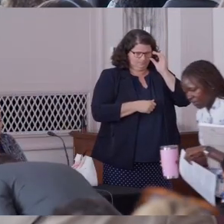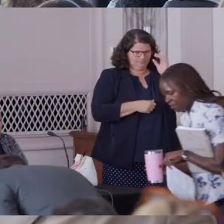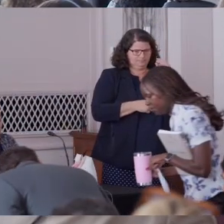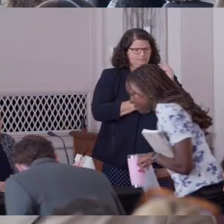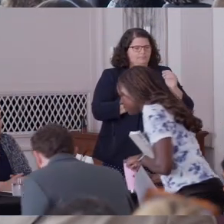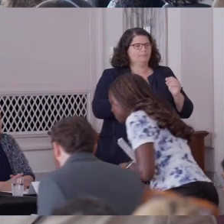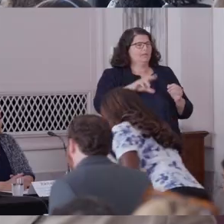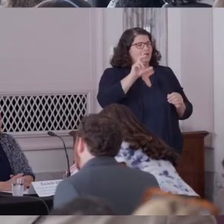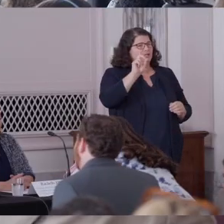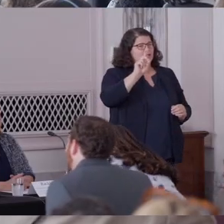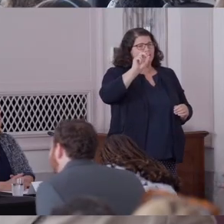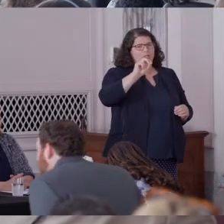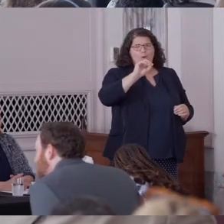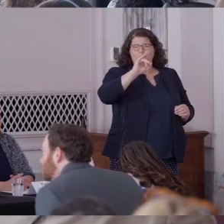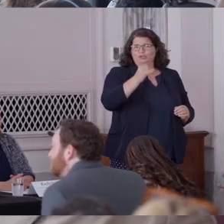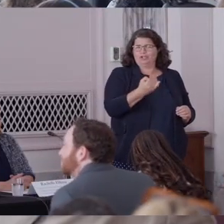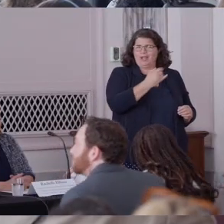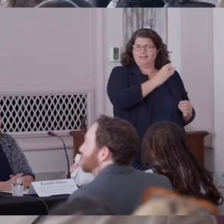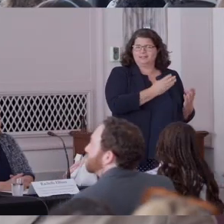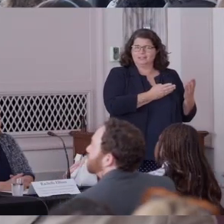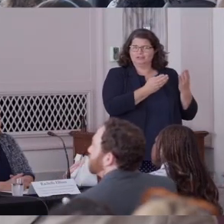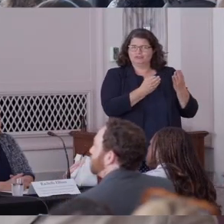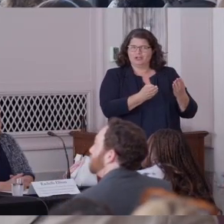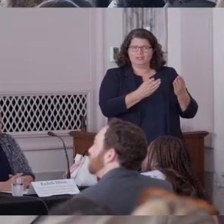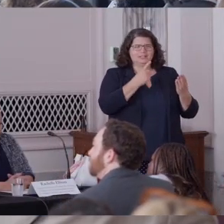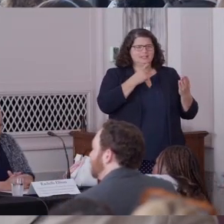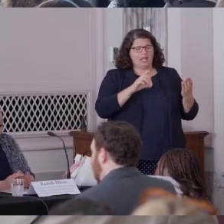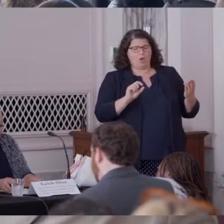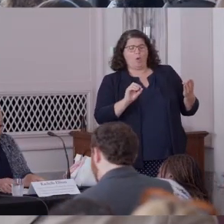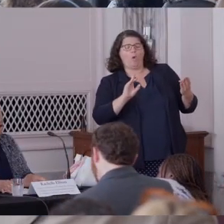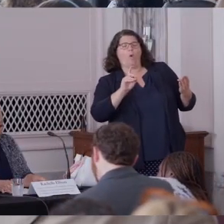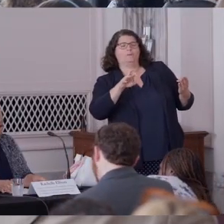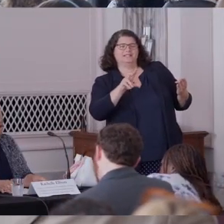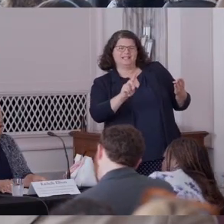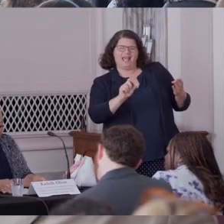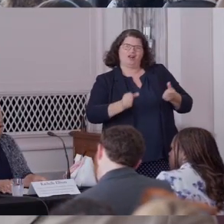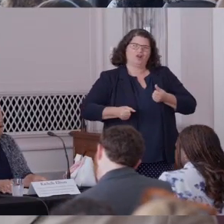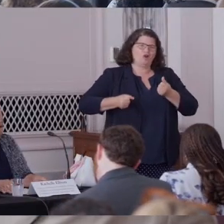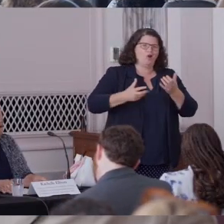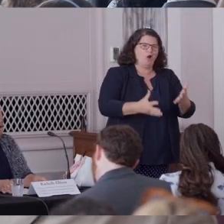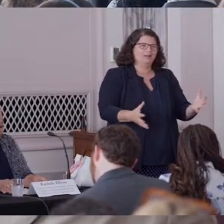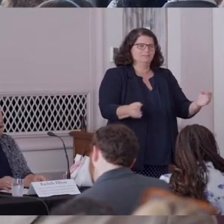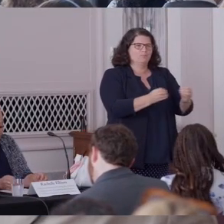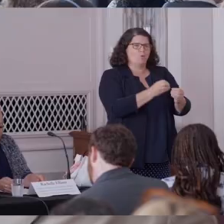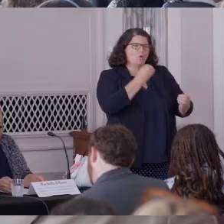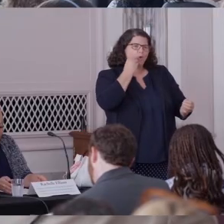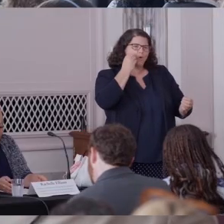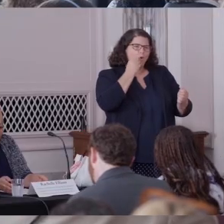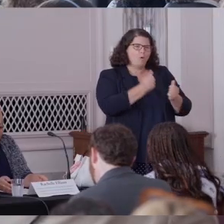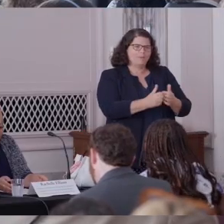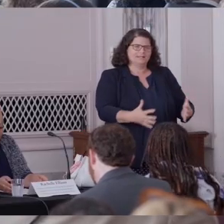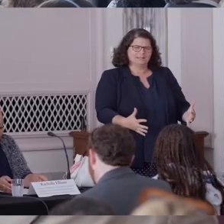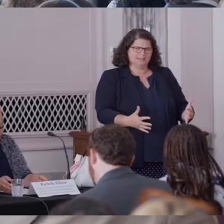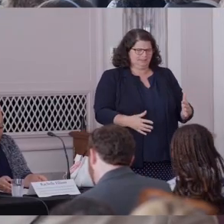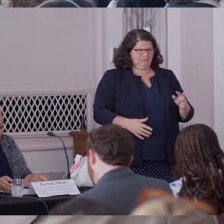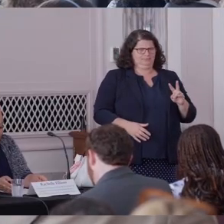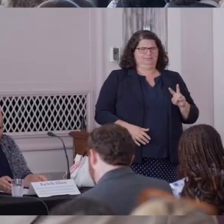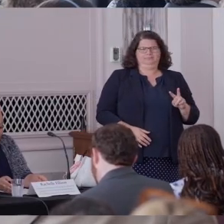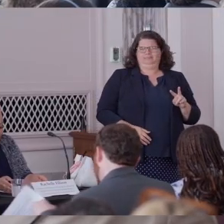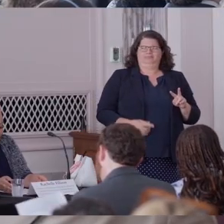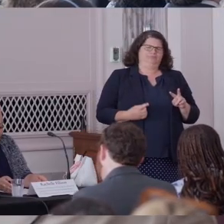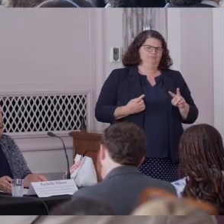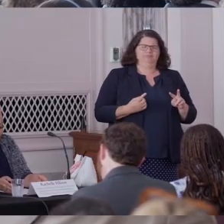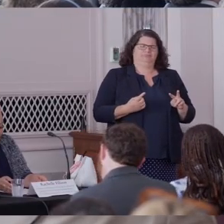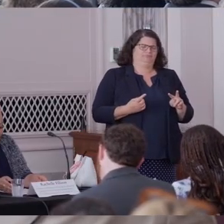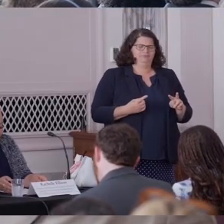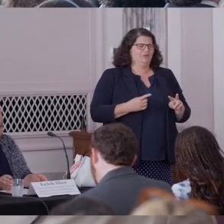somehow Olmstead is responsible for increasing homelessness. The truth is quite the opposite. Olmstead is all